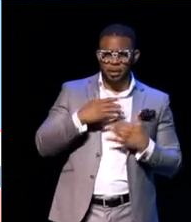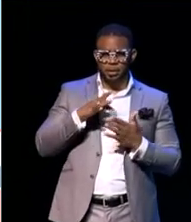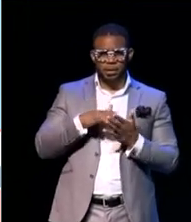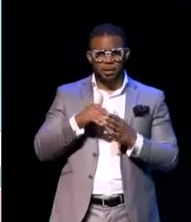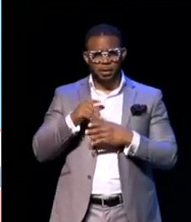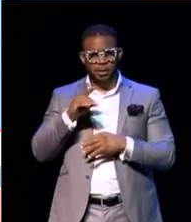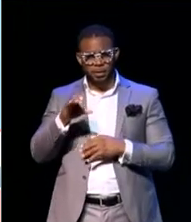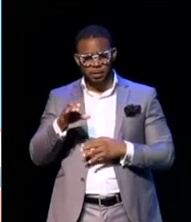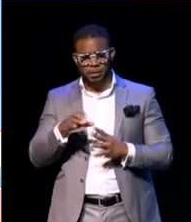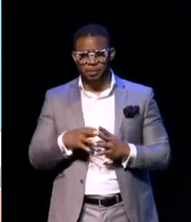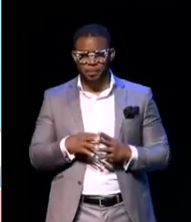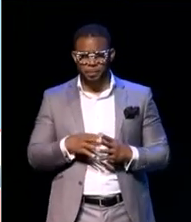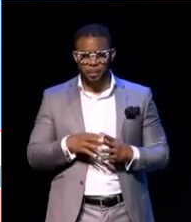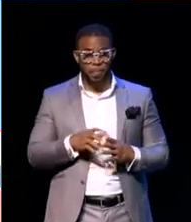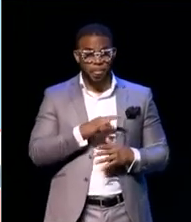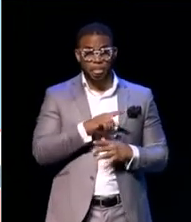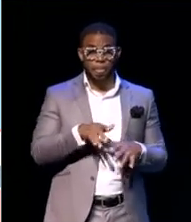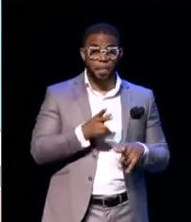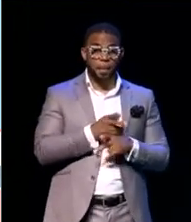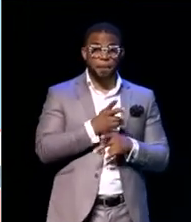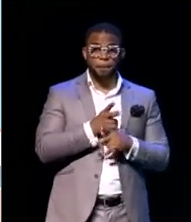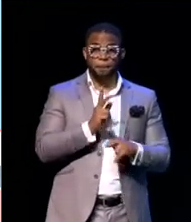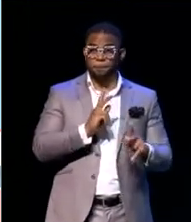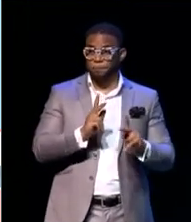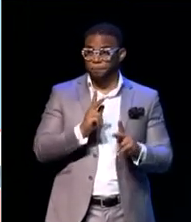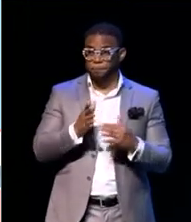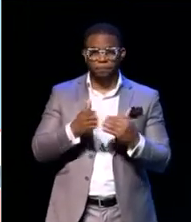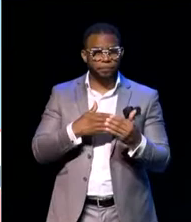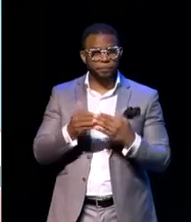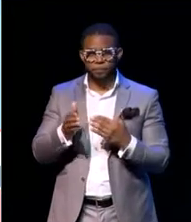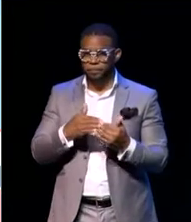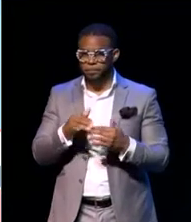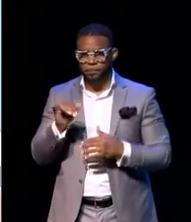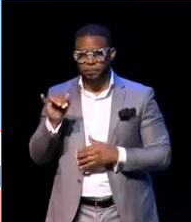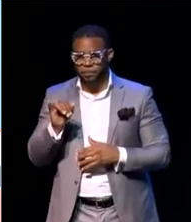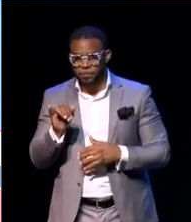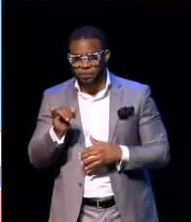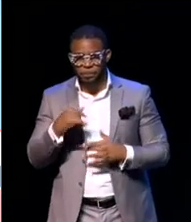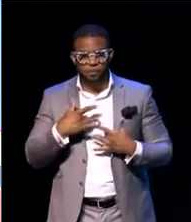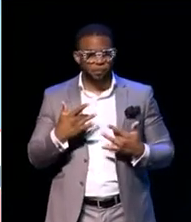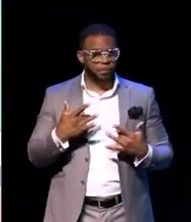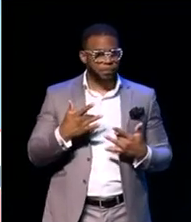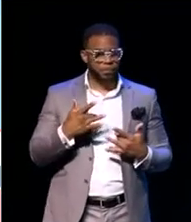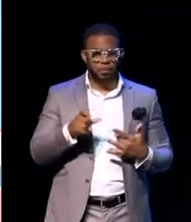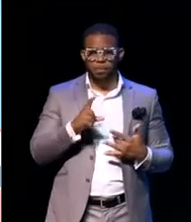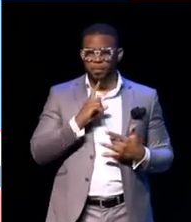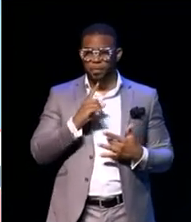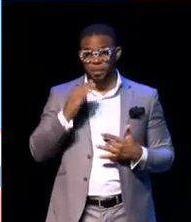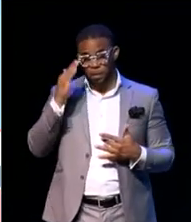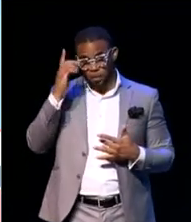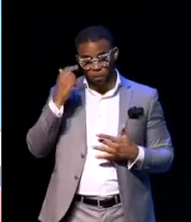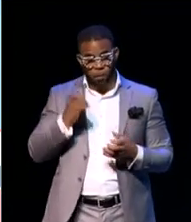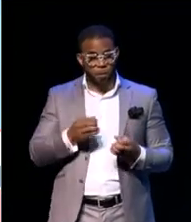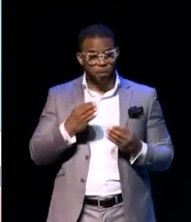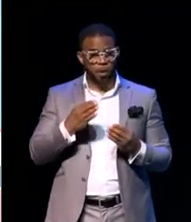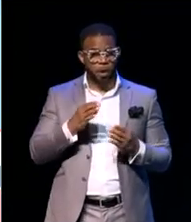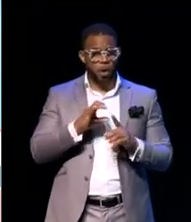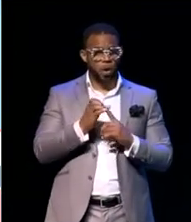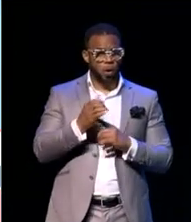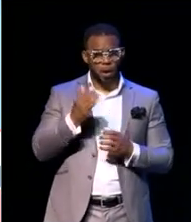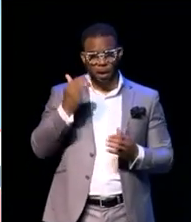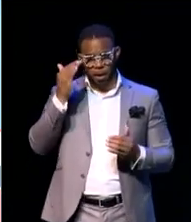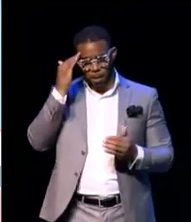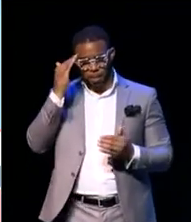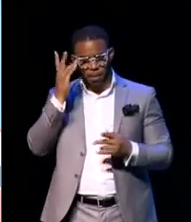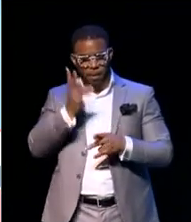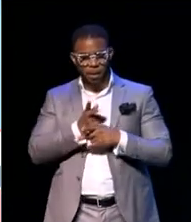centers in the District of Columbia. They take care of folks regardless of their insurance status. They are known for providing culturally